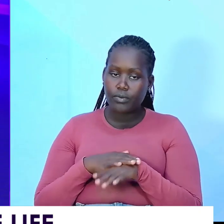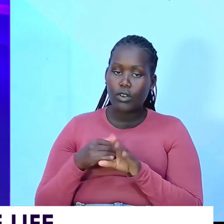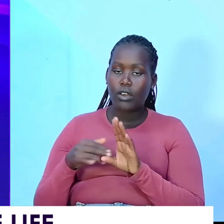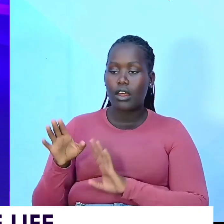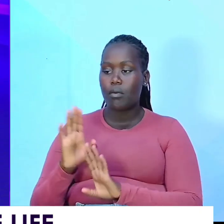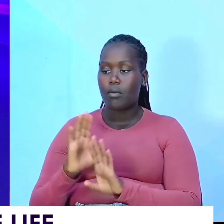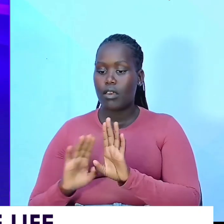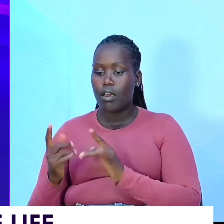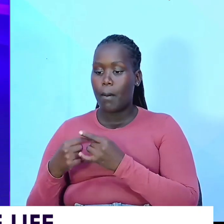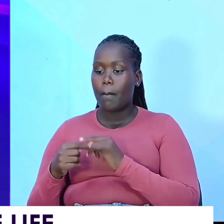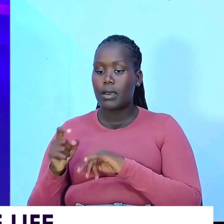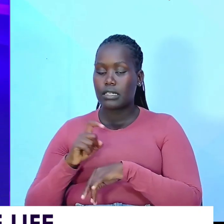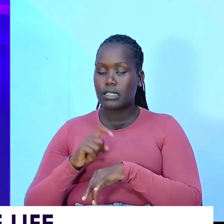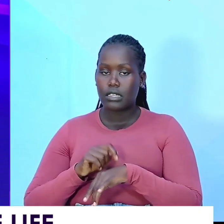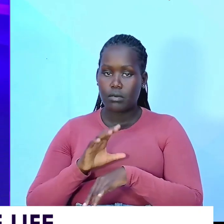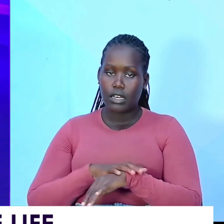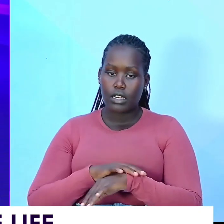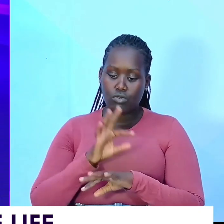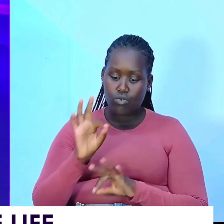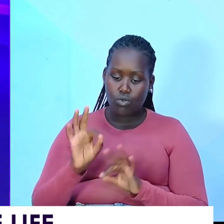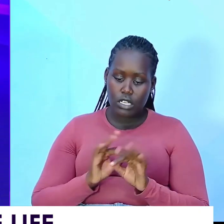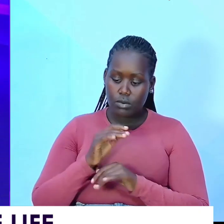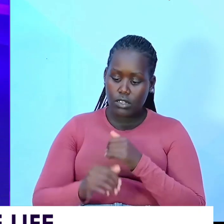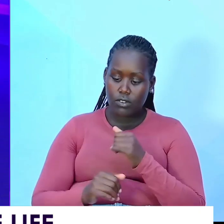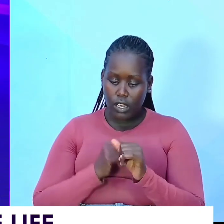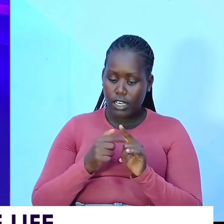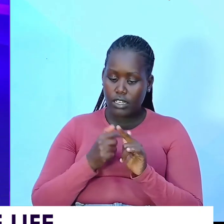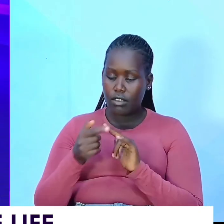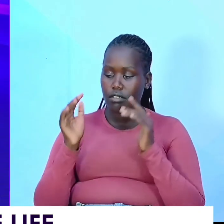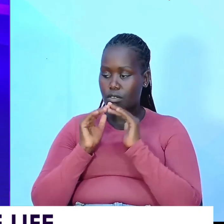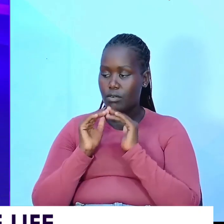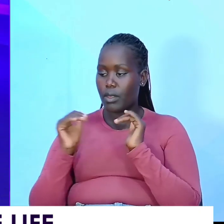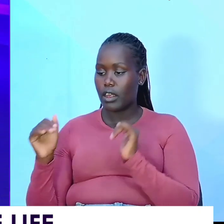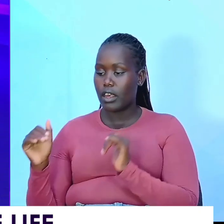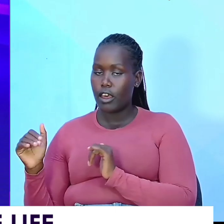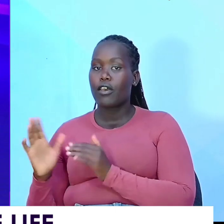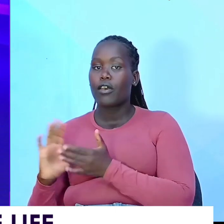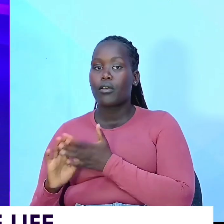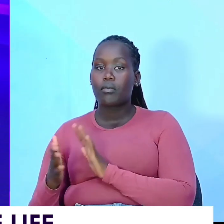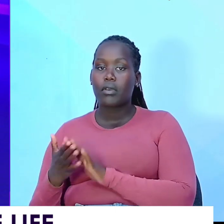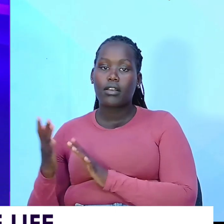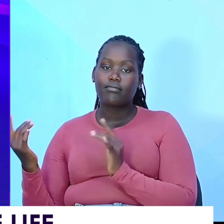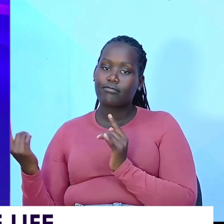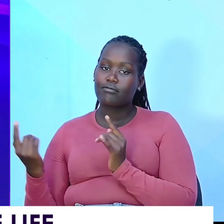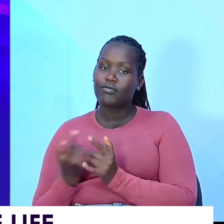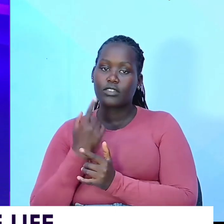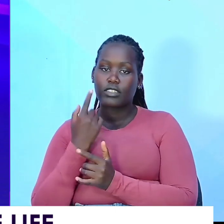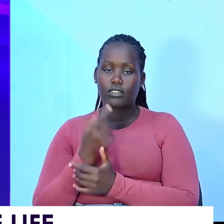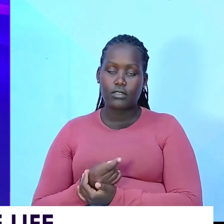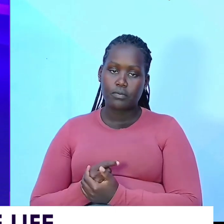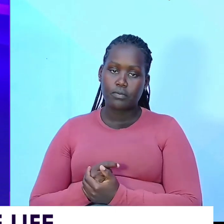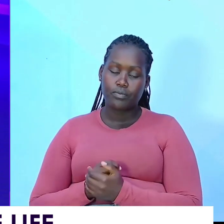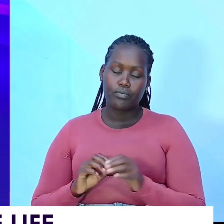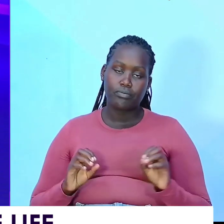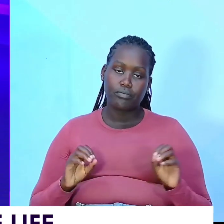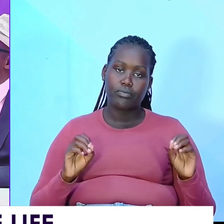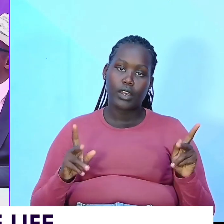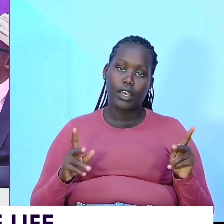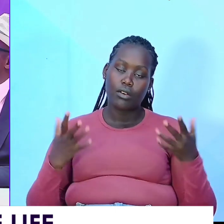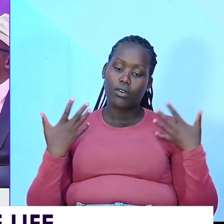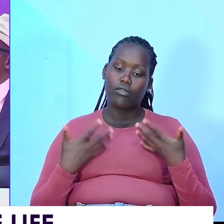but when they get to a certain age, they simply turn and become, some bad news. Okay, we are